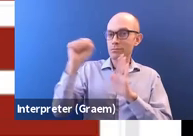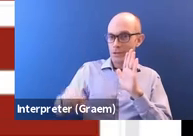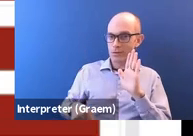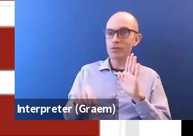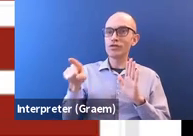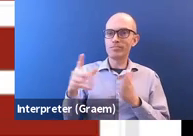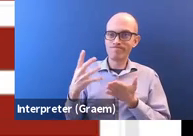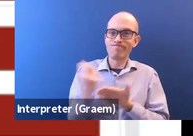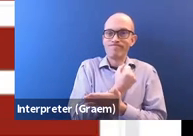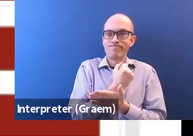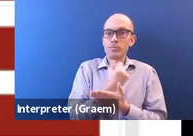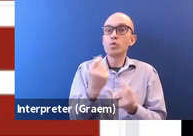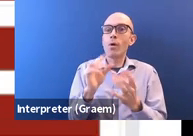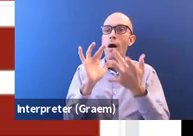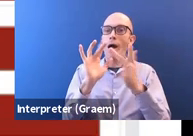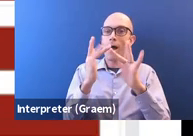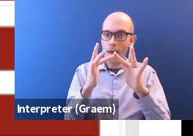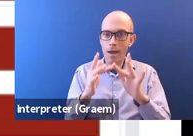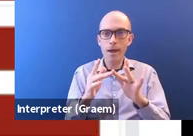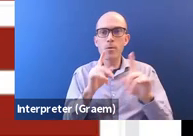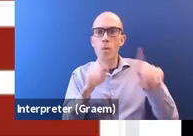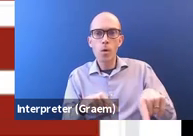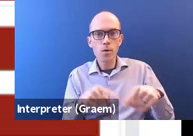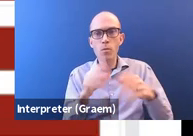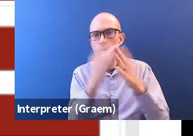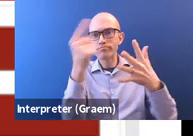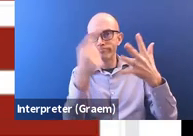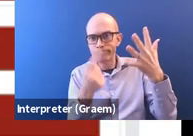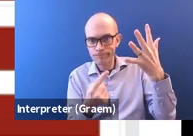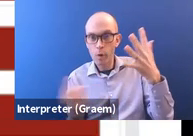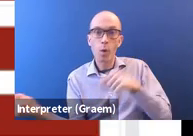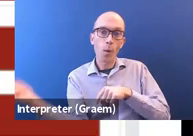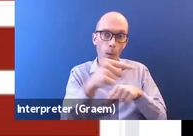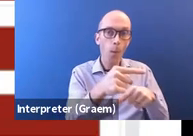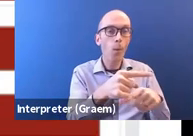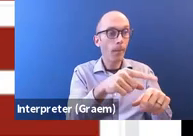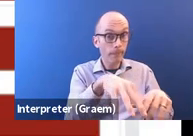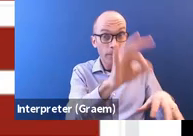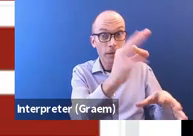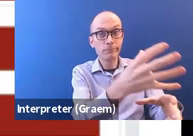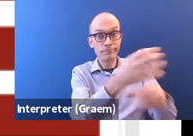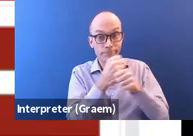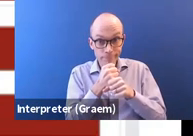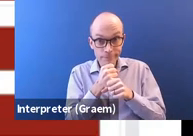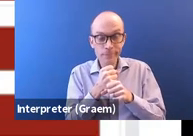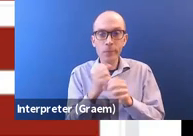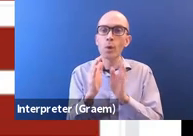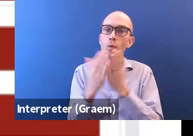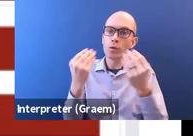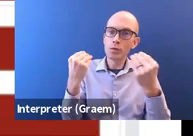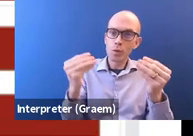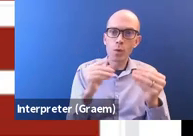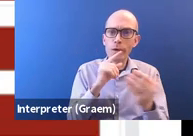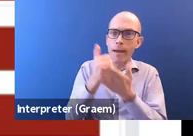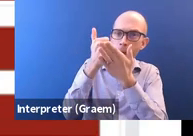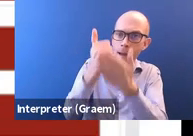got online, ordered the books, picked them up. The bookstore was even really helpful in if somebody couldn't pick up the book, they